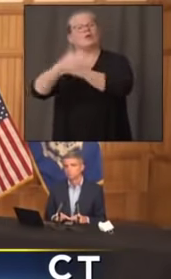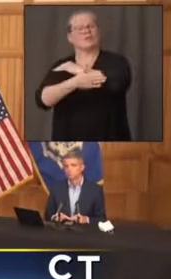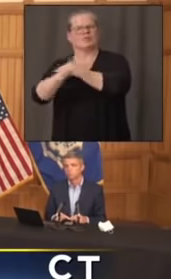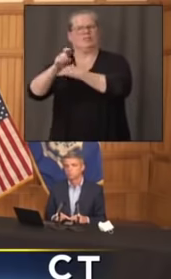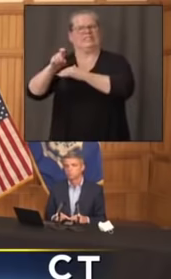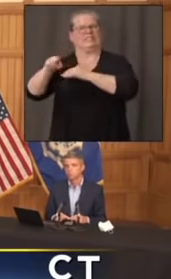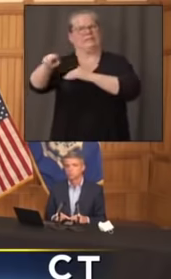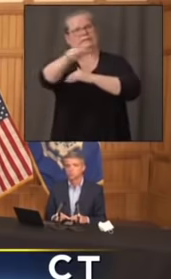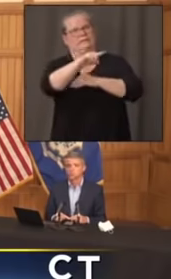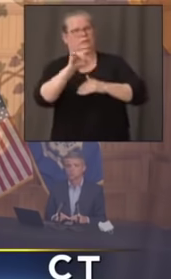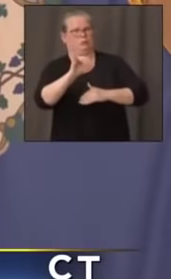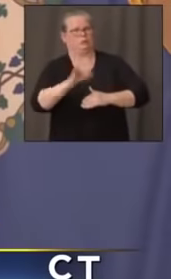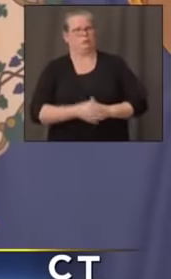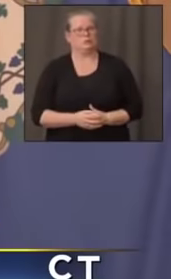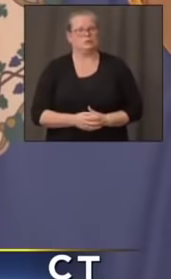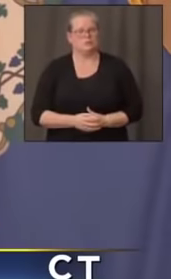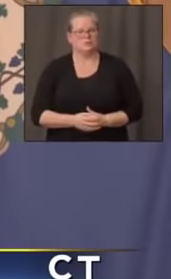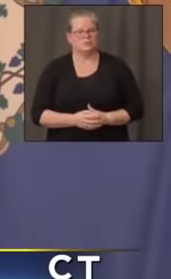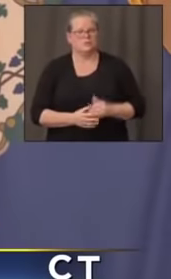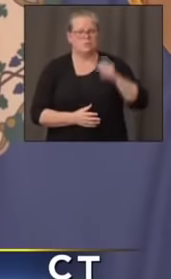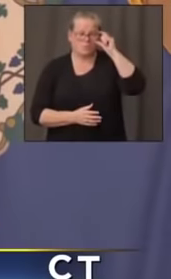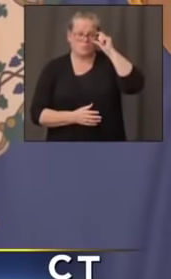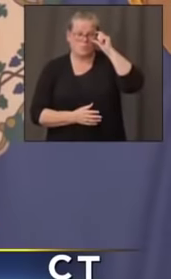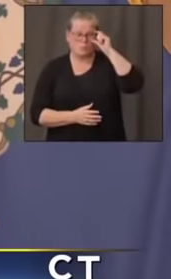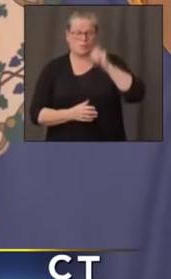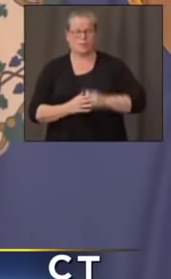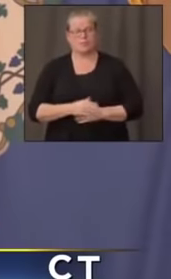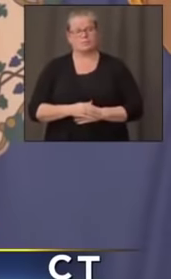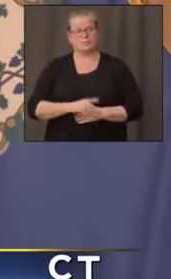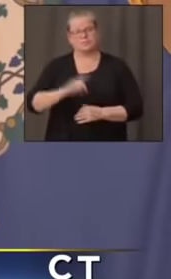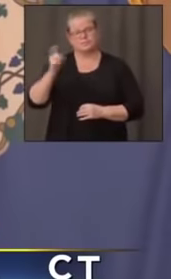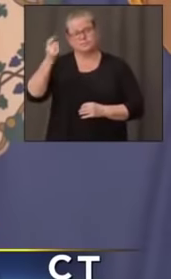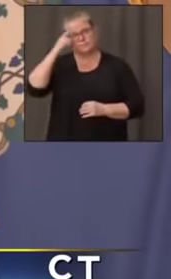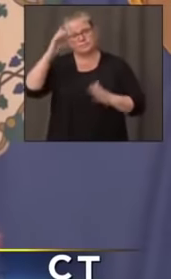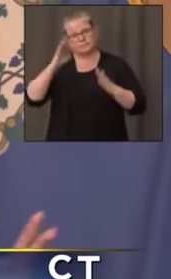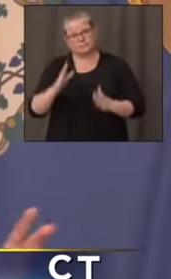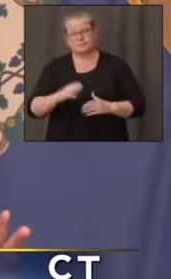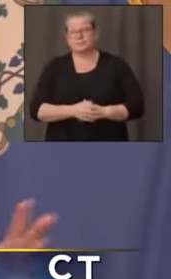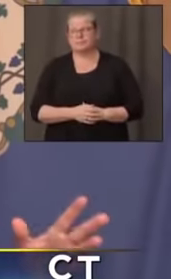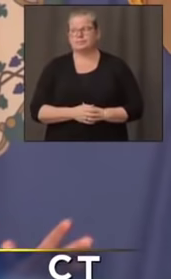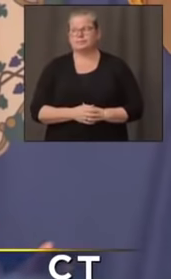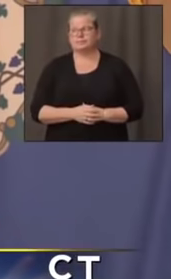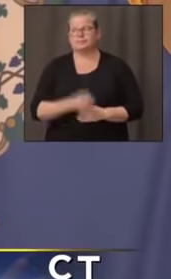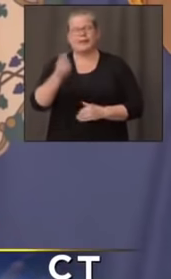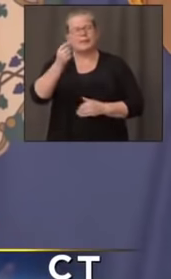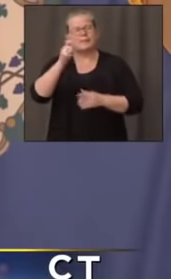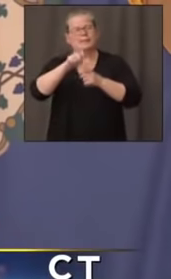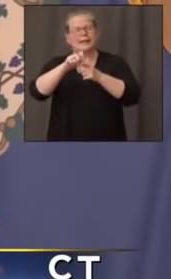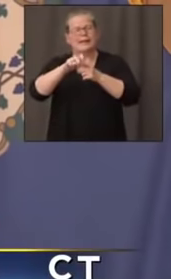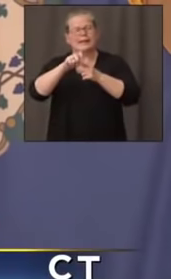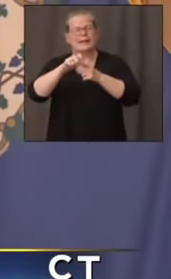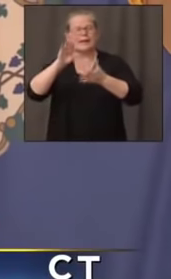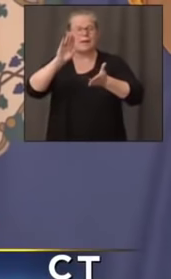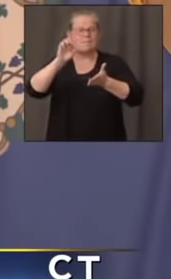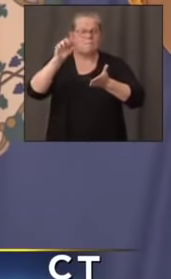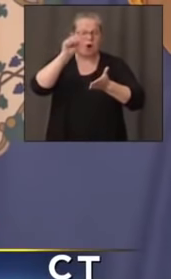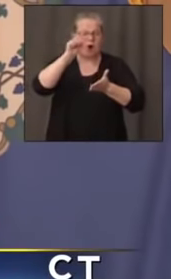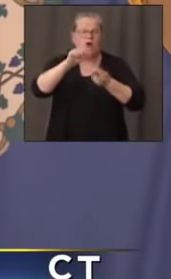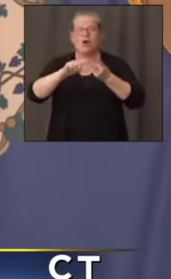Let me just say in conclusion, I guess I've sort of picked on bars and nightclubs as places that we've been very reluctant to